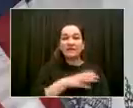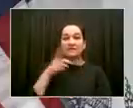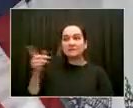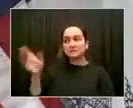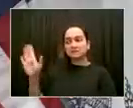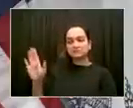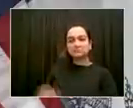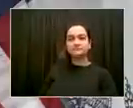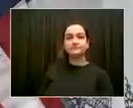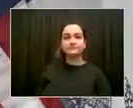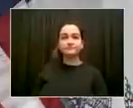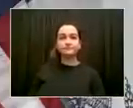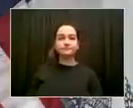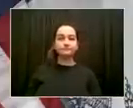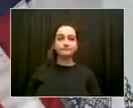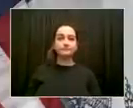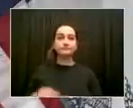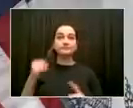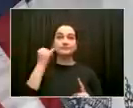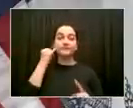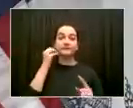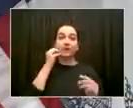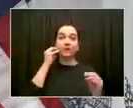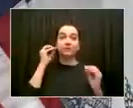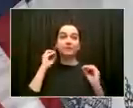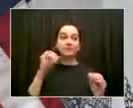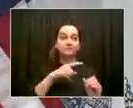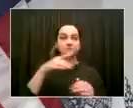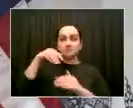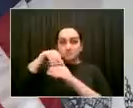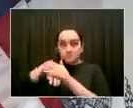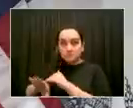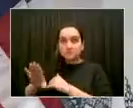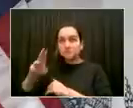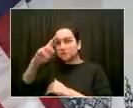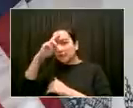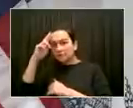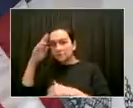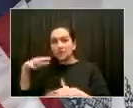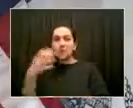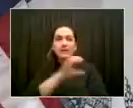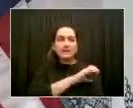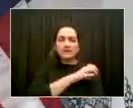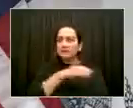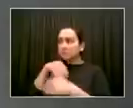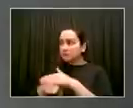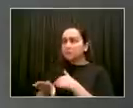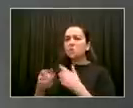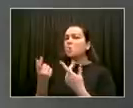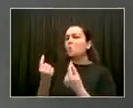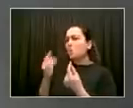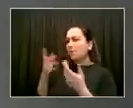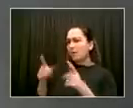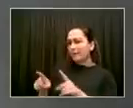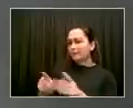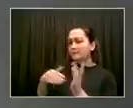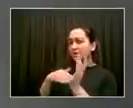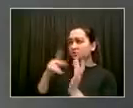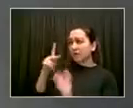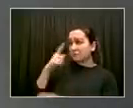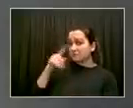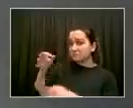kind of support. Dr. Katz, could you speak to that? Yes, thank you, sir. And Health and Hospitals considers taking